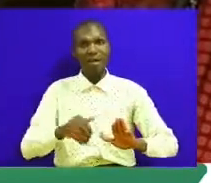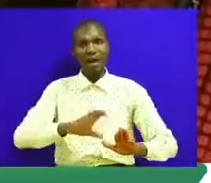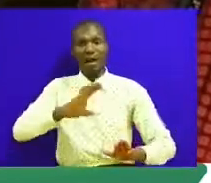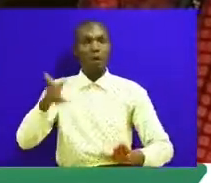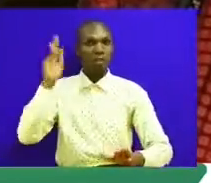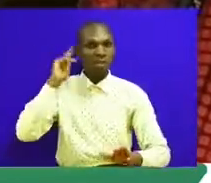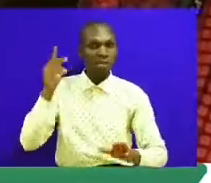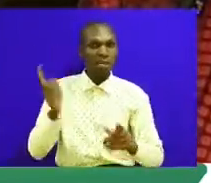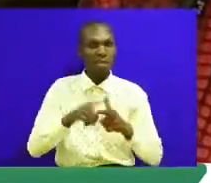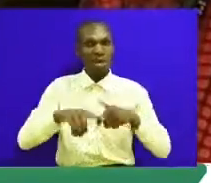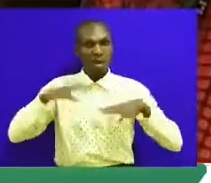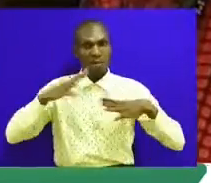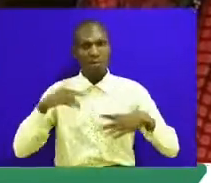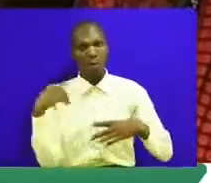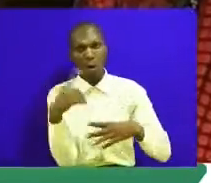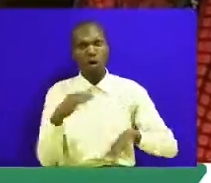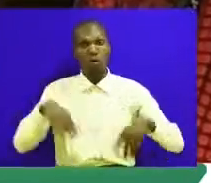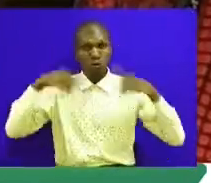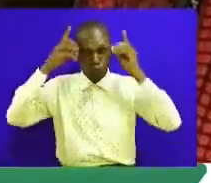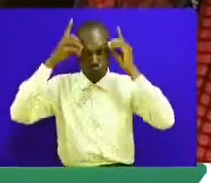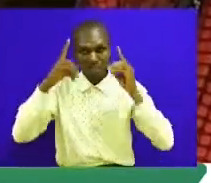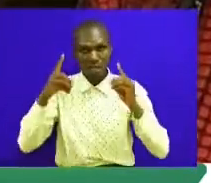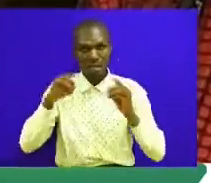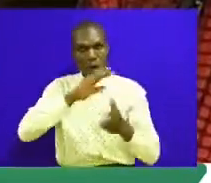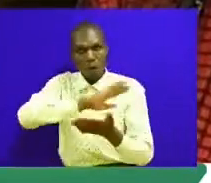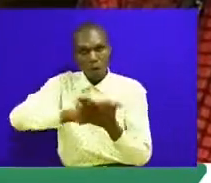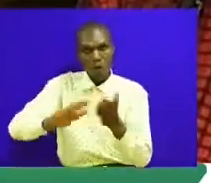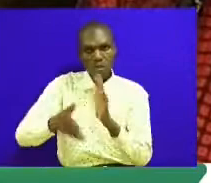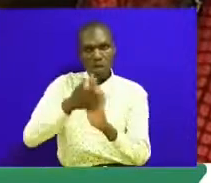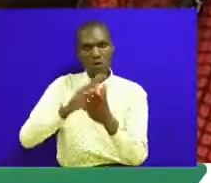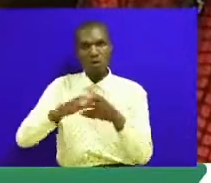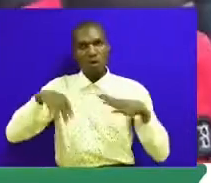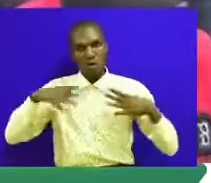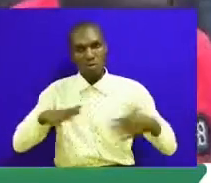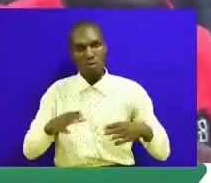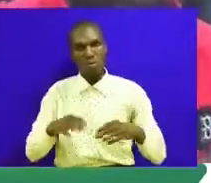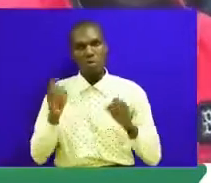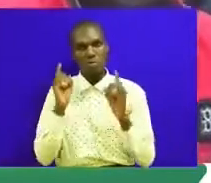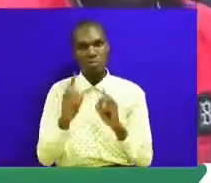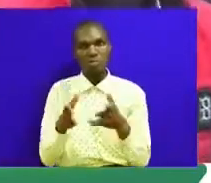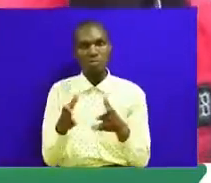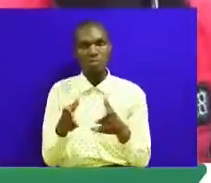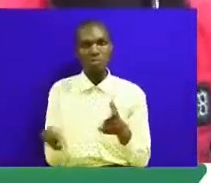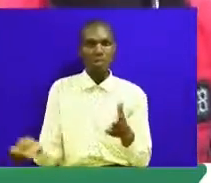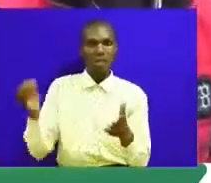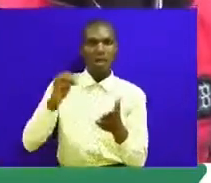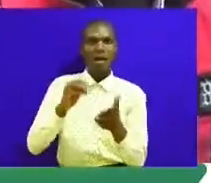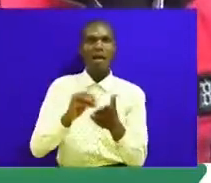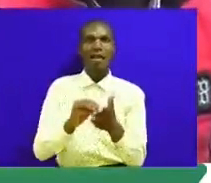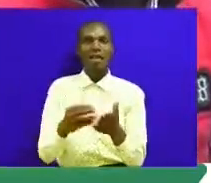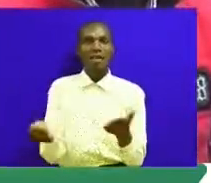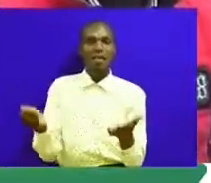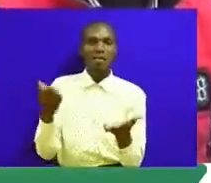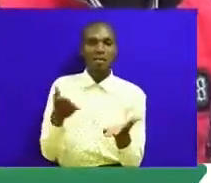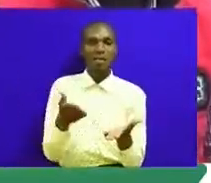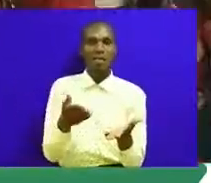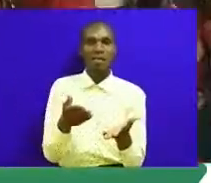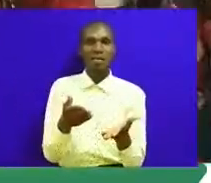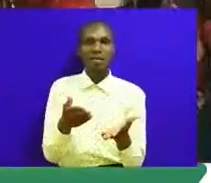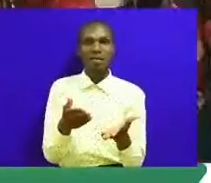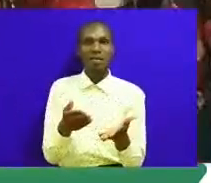make a decision to Chiavo on their own without the consequence of a cover doctor. Nigo ba mwira neirie umuraiwe kiama